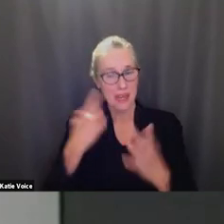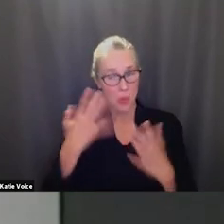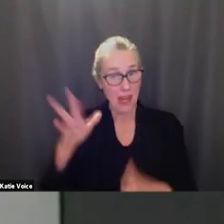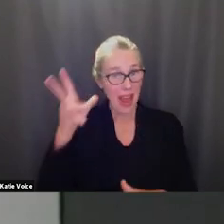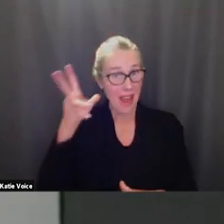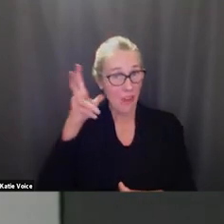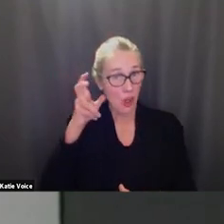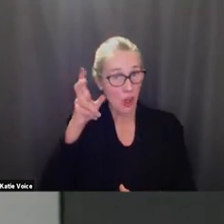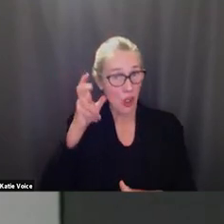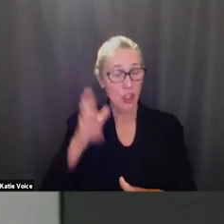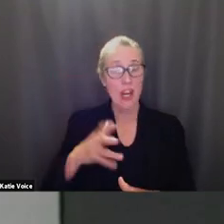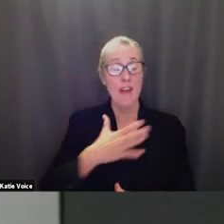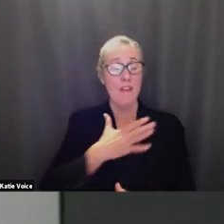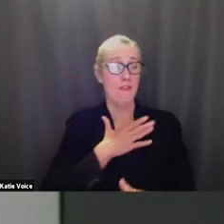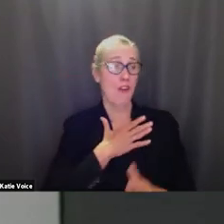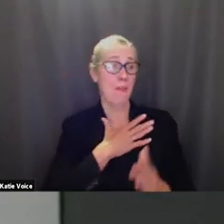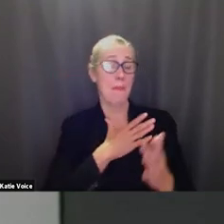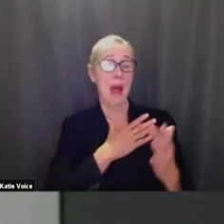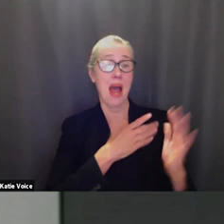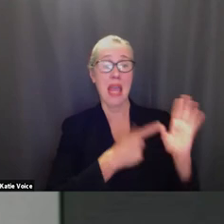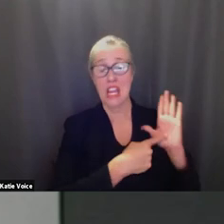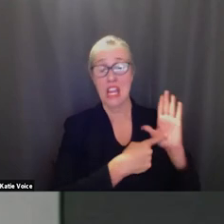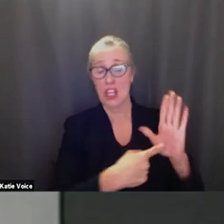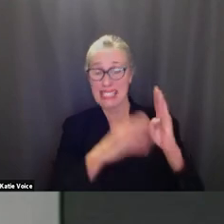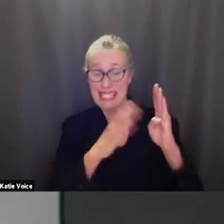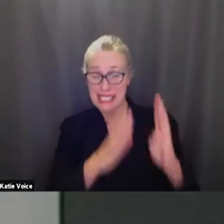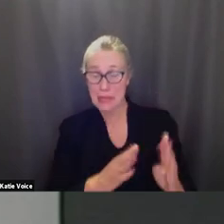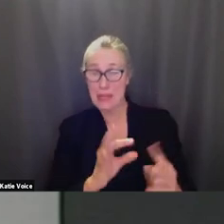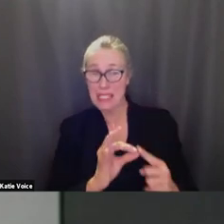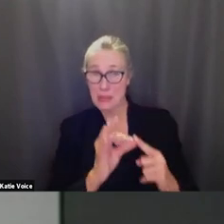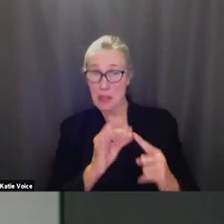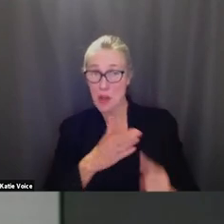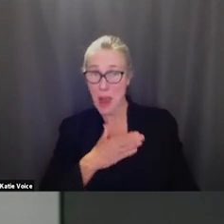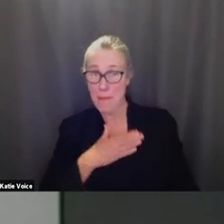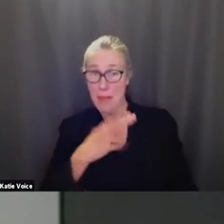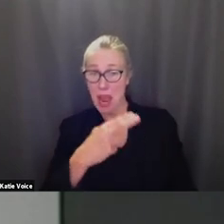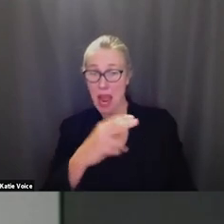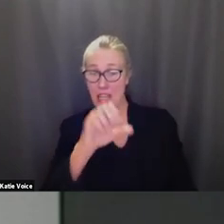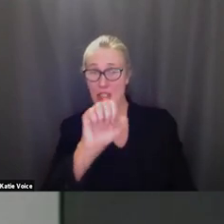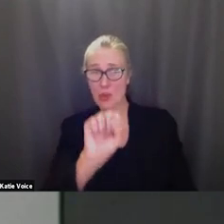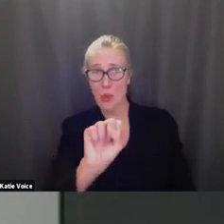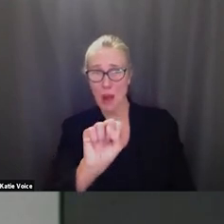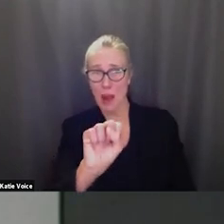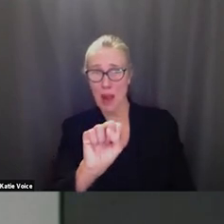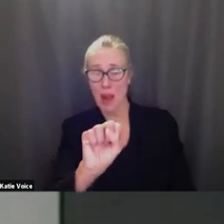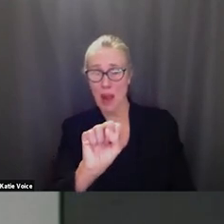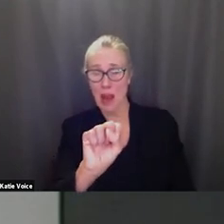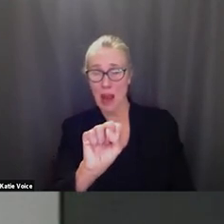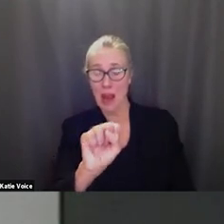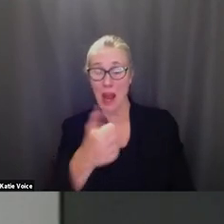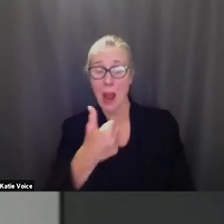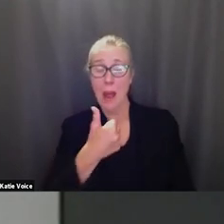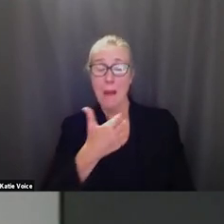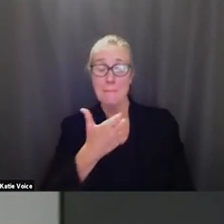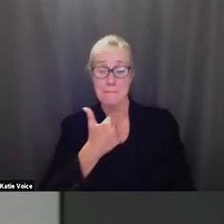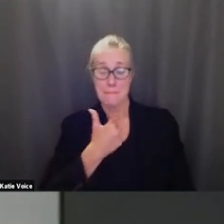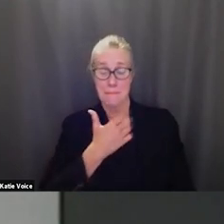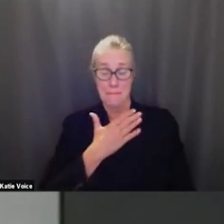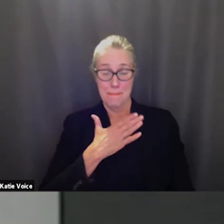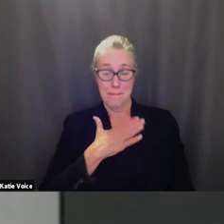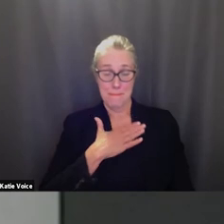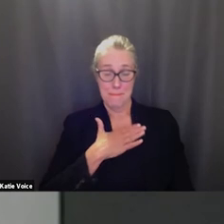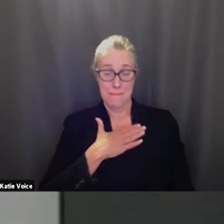from all of my constituents especially at my high school i've my position is